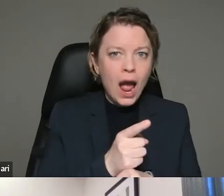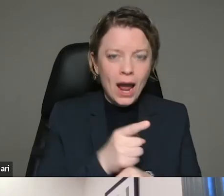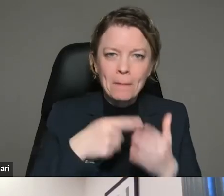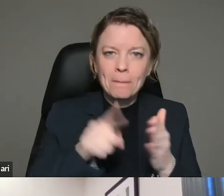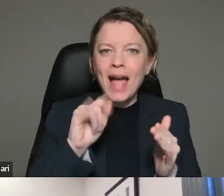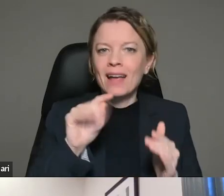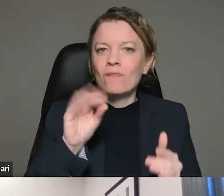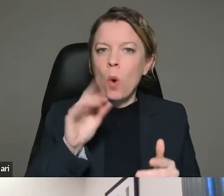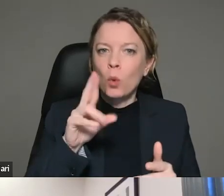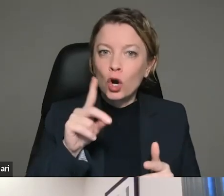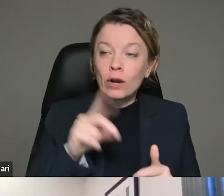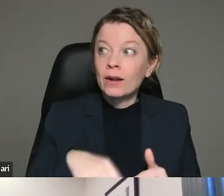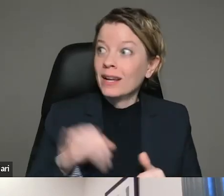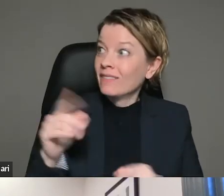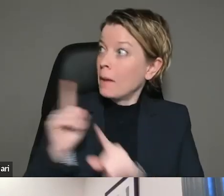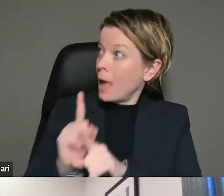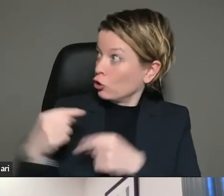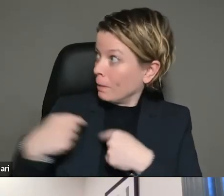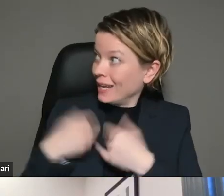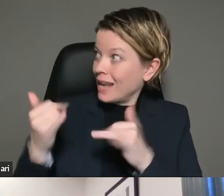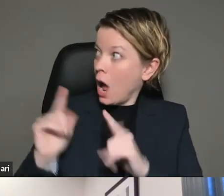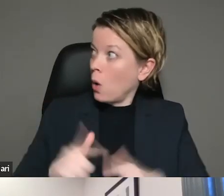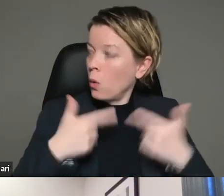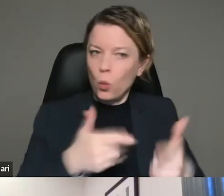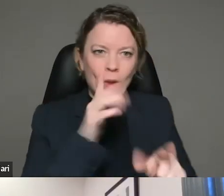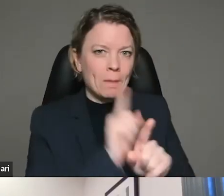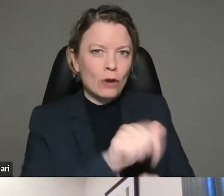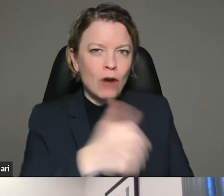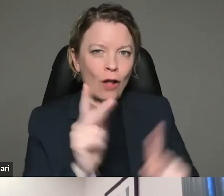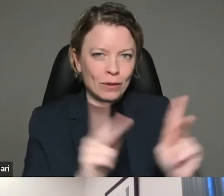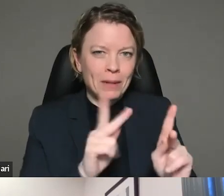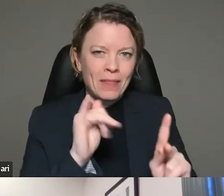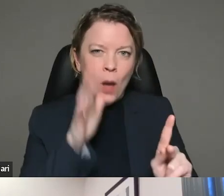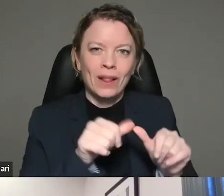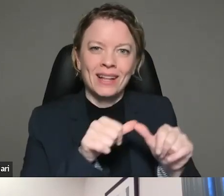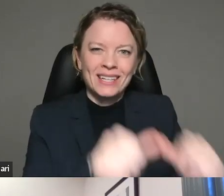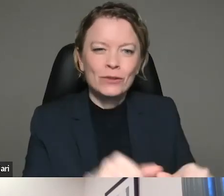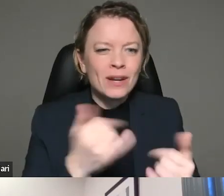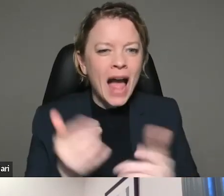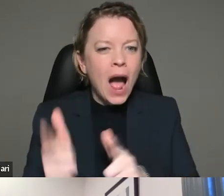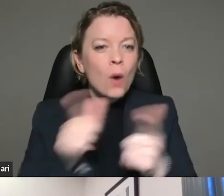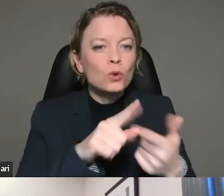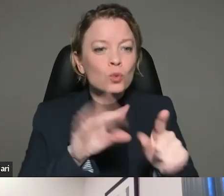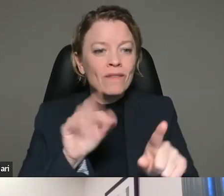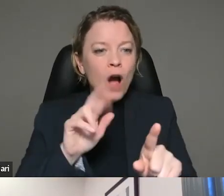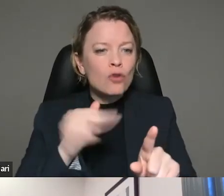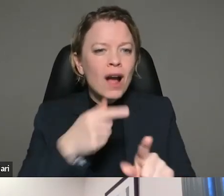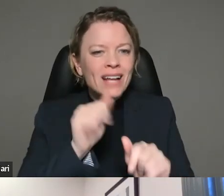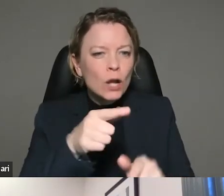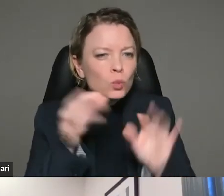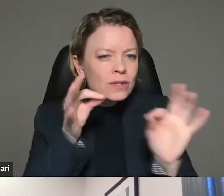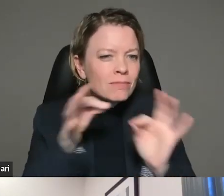mentors you, you mentor someone else, the chain continues. But Farah, talk about your mentoring experiences in that regard.